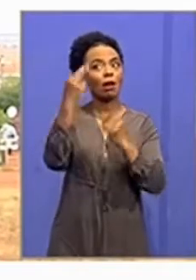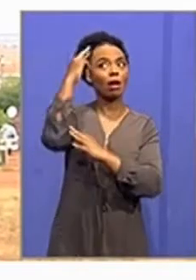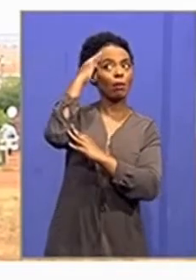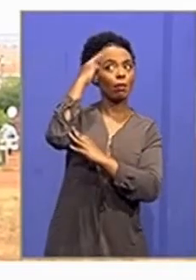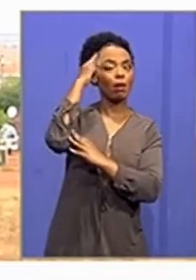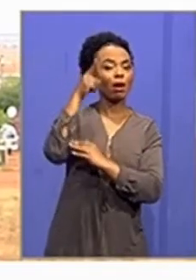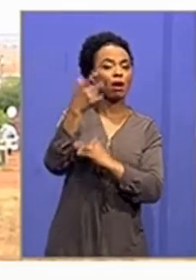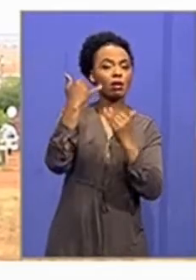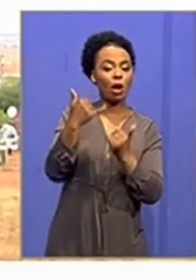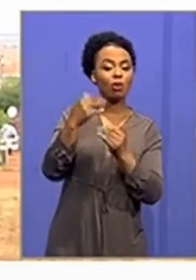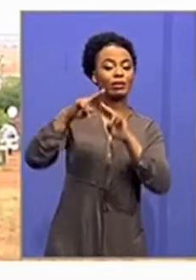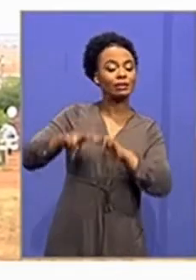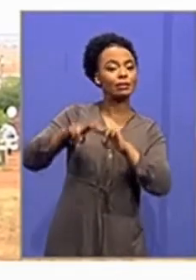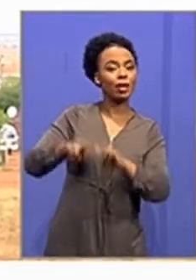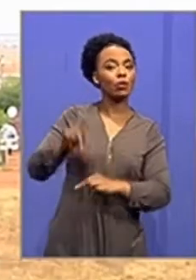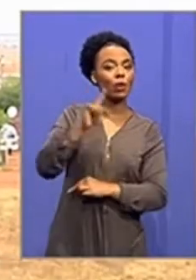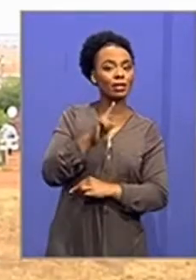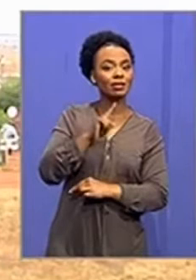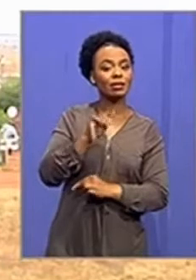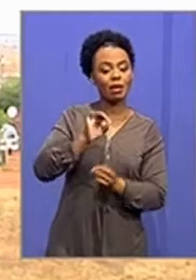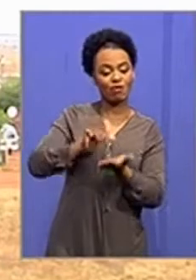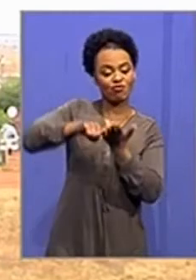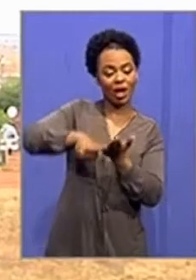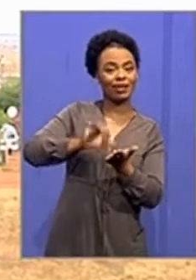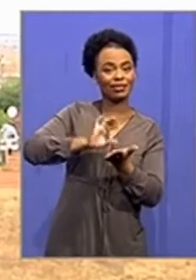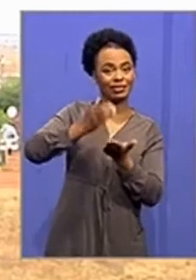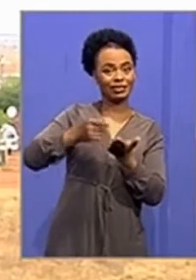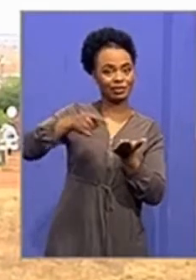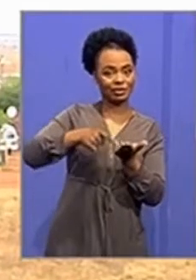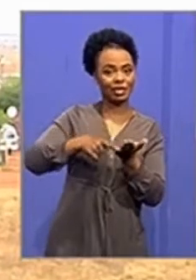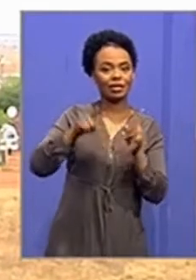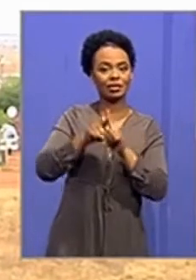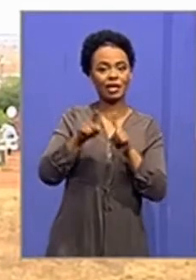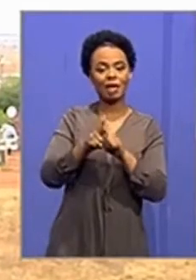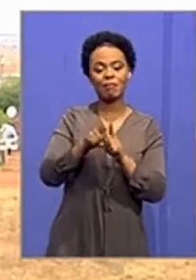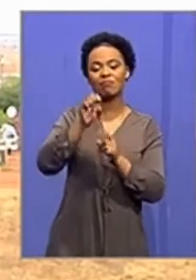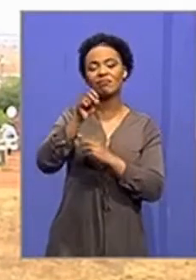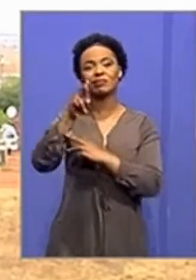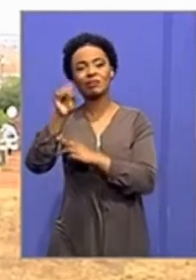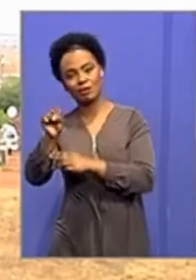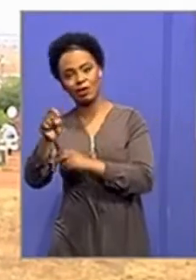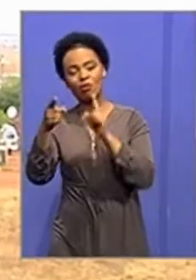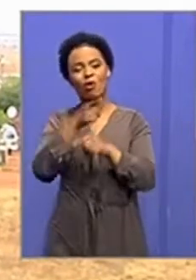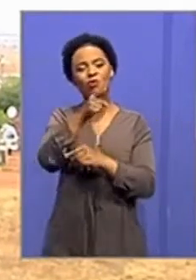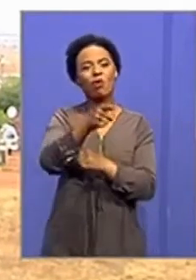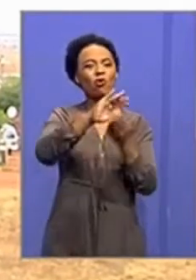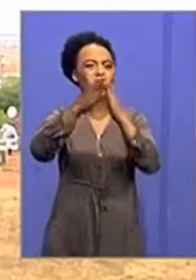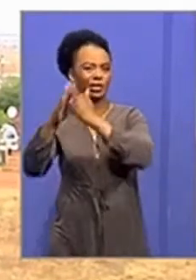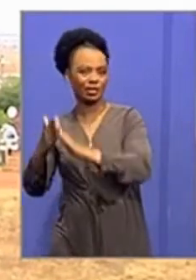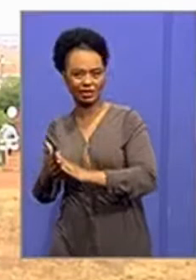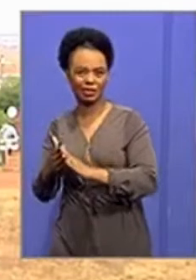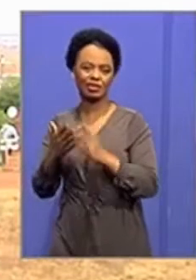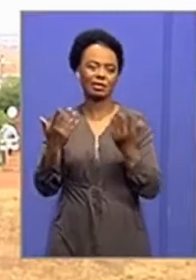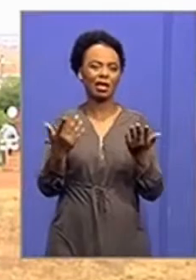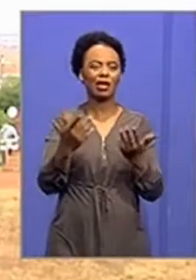on grants as a municipality. We also depend on revenue collected from communities. And as you look into COVID,